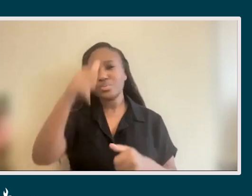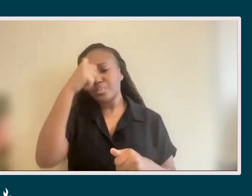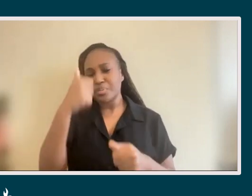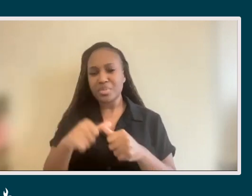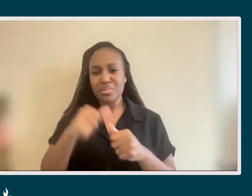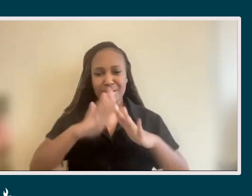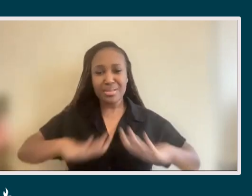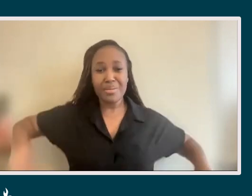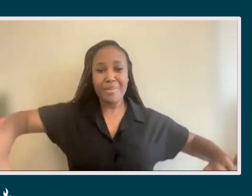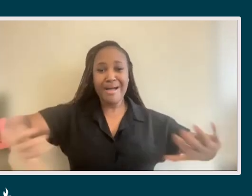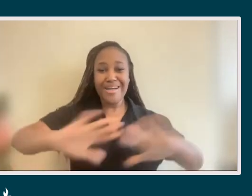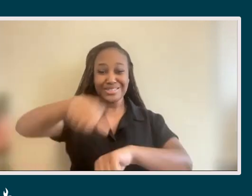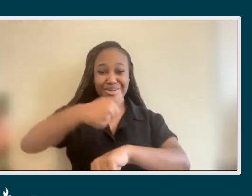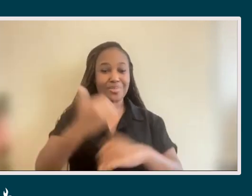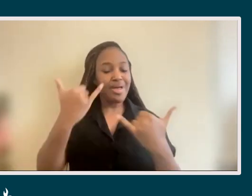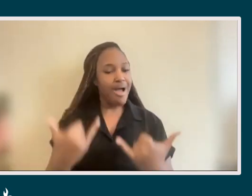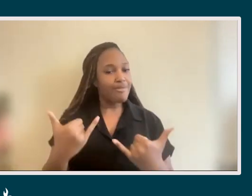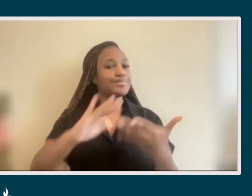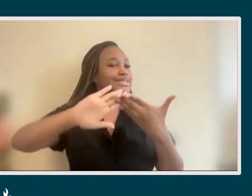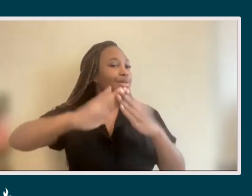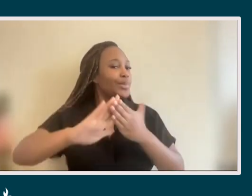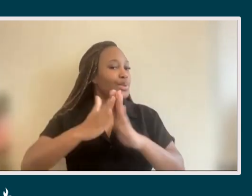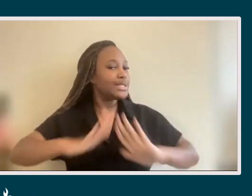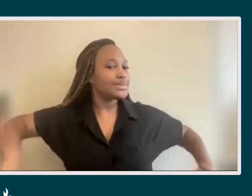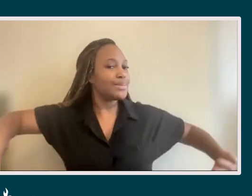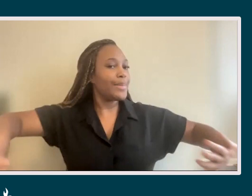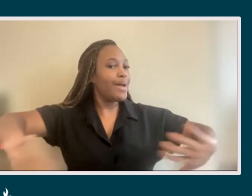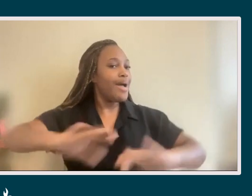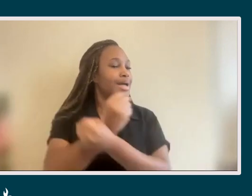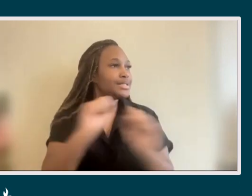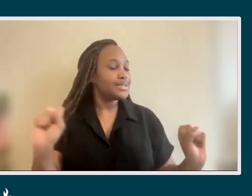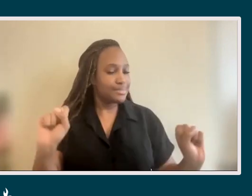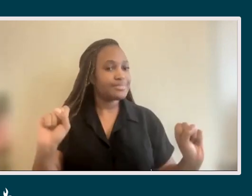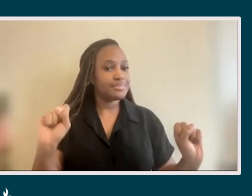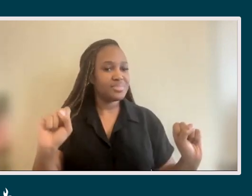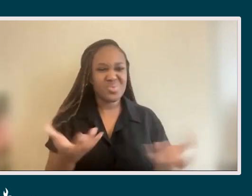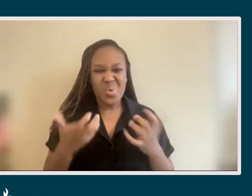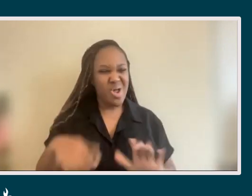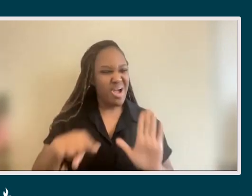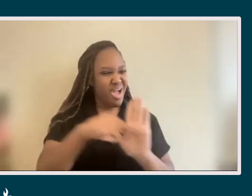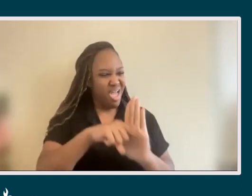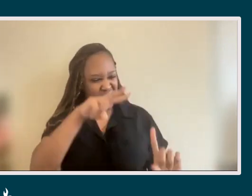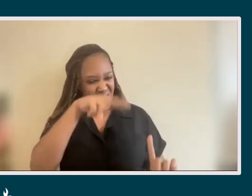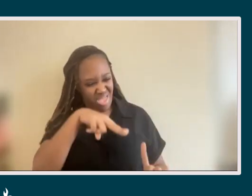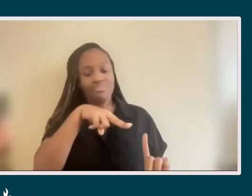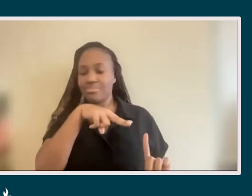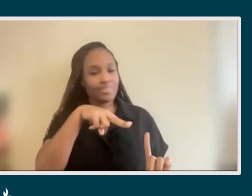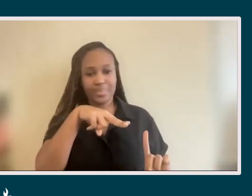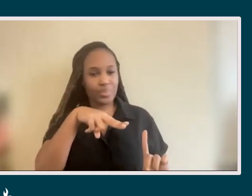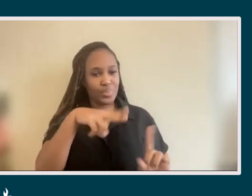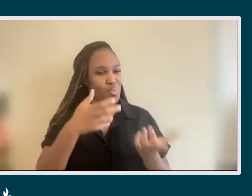is community. It is not to be judging one another, to